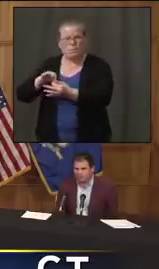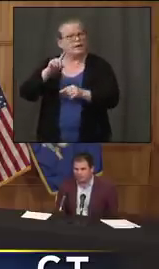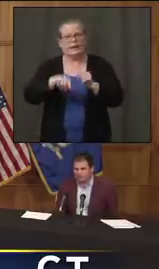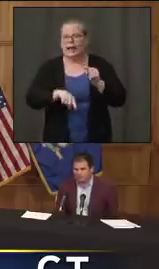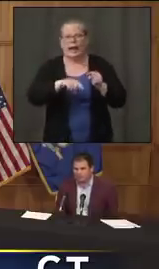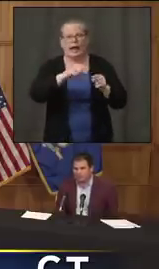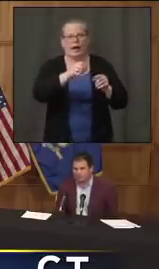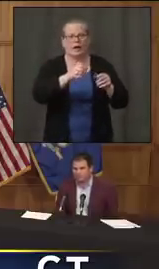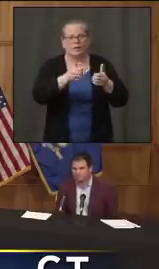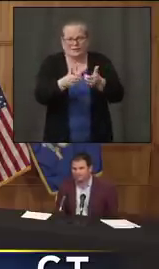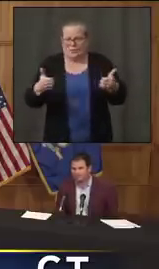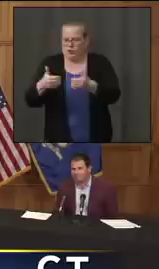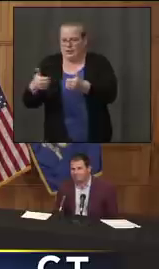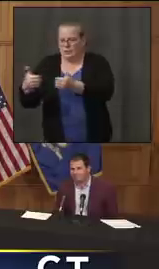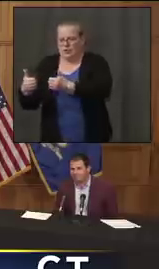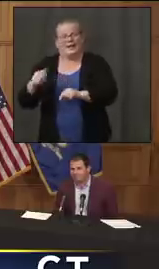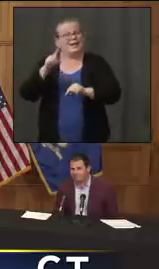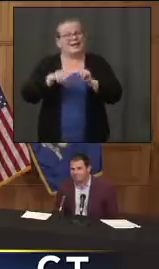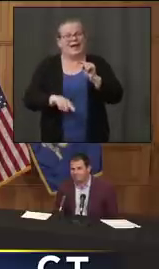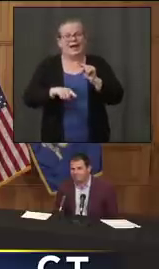is sufficient.